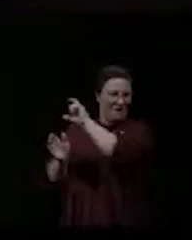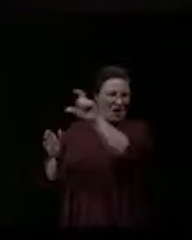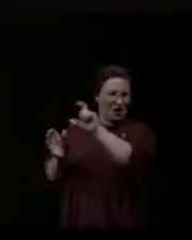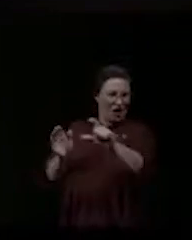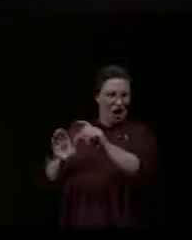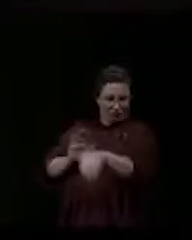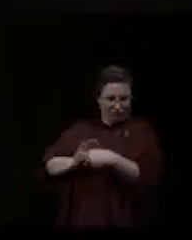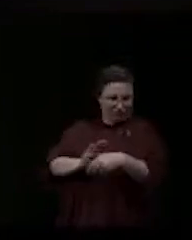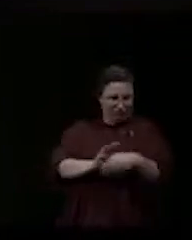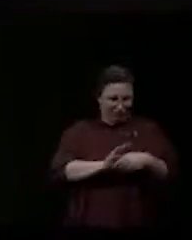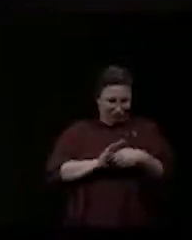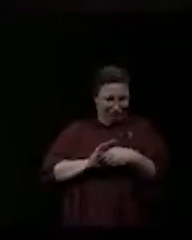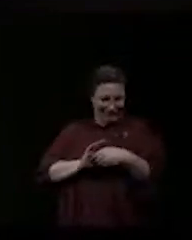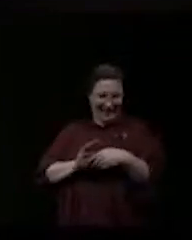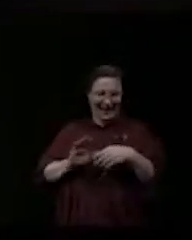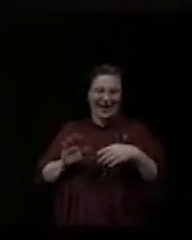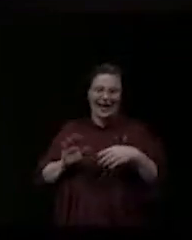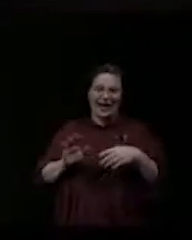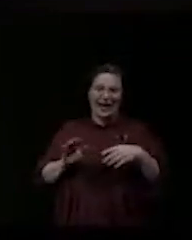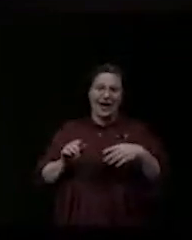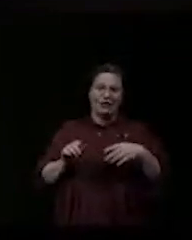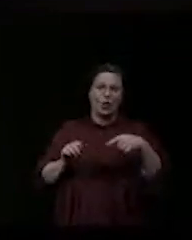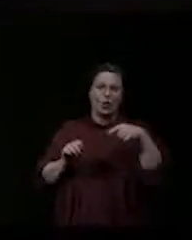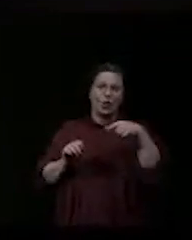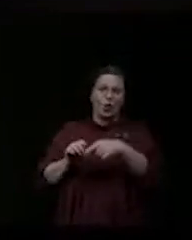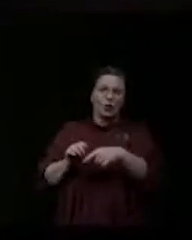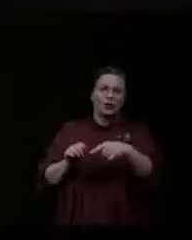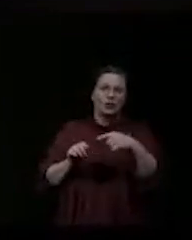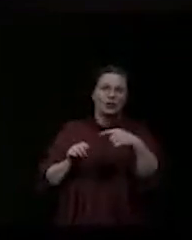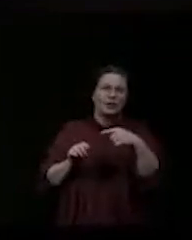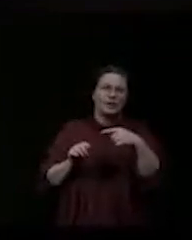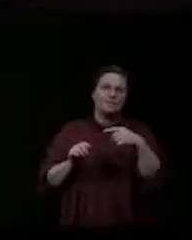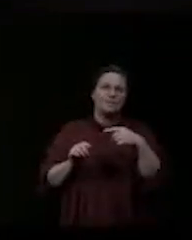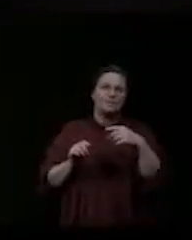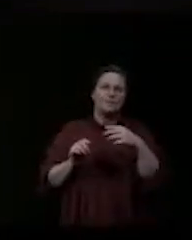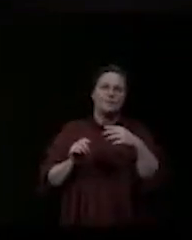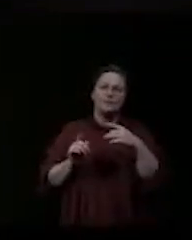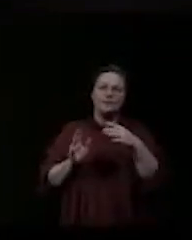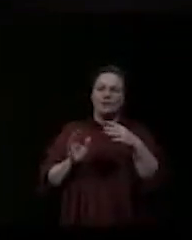to do this. And so she was